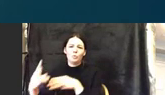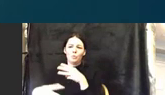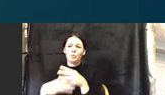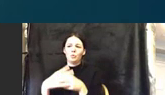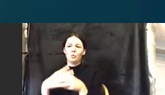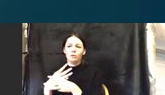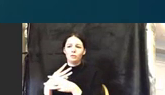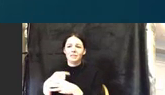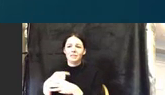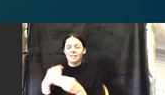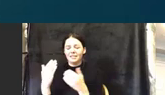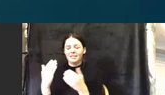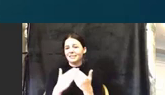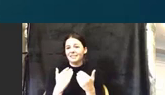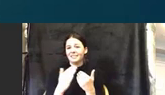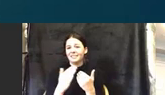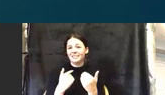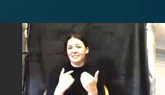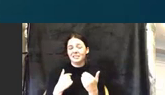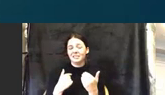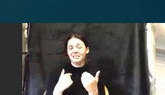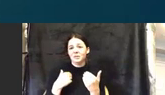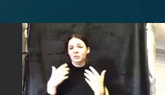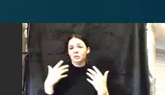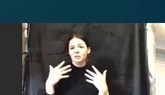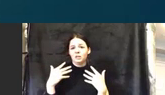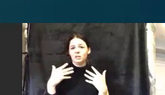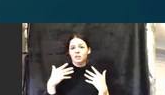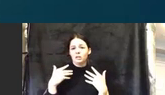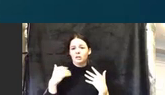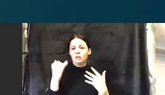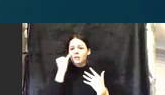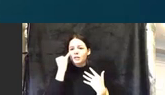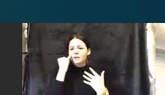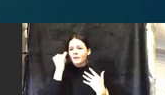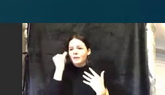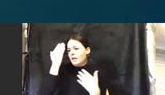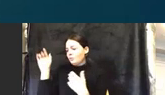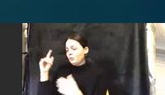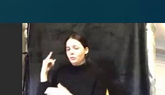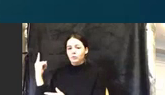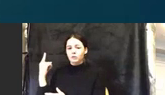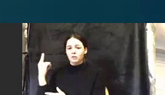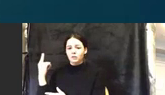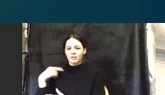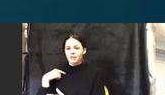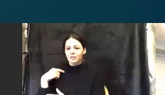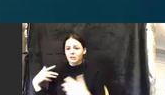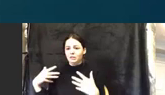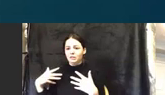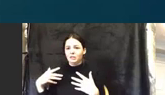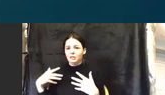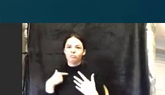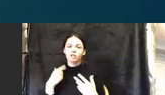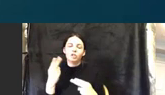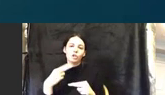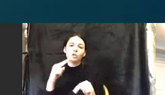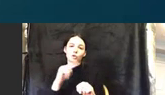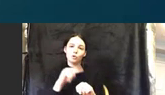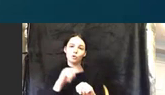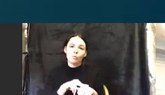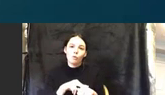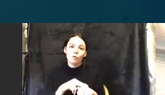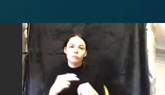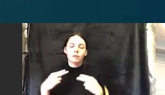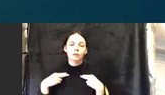It's really easy to be afraid of what we don't know. It's just human nature. It's human nature to be afraid of what you don't